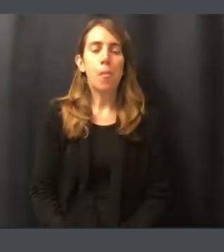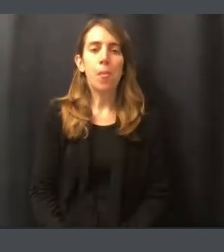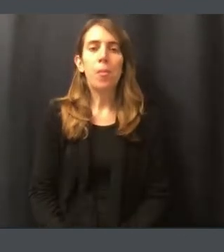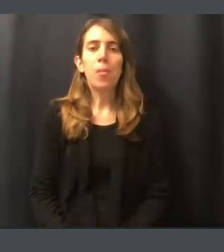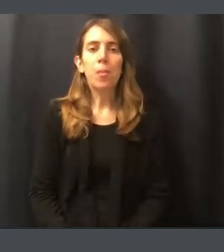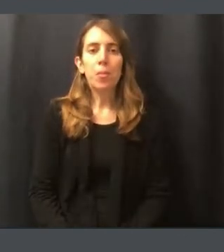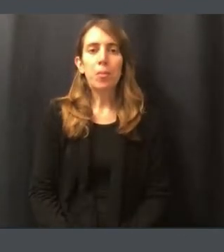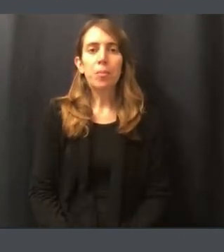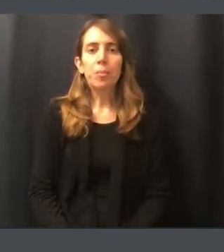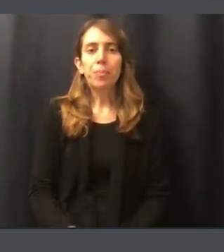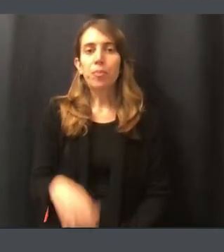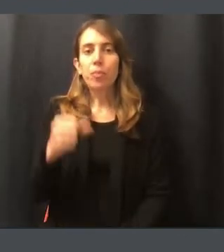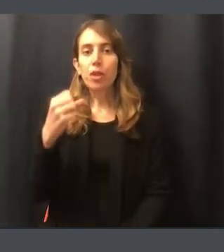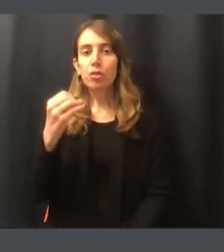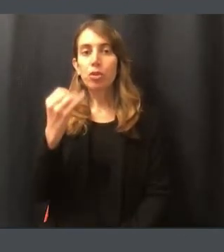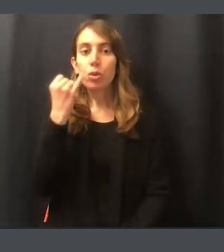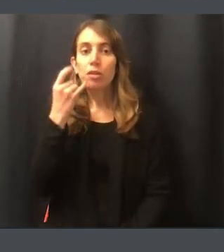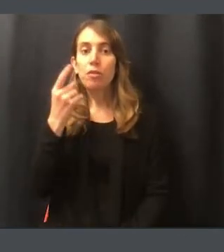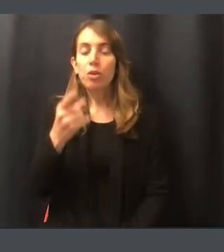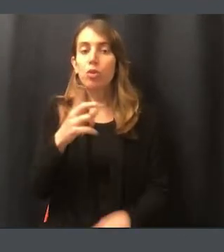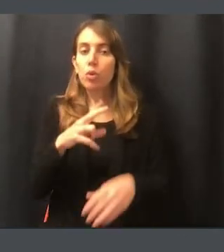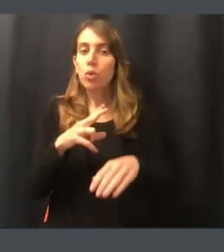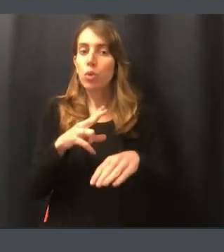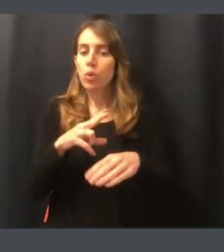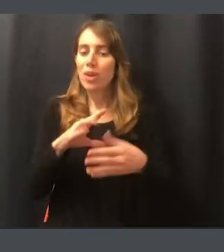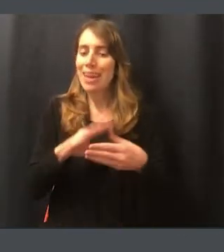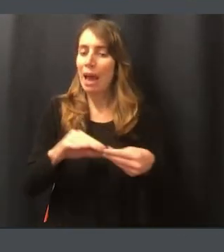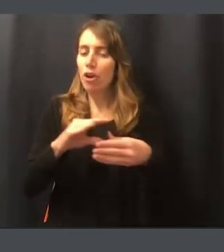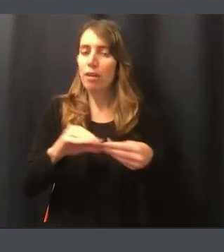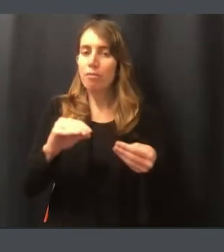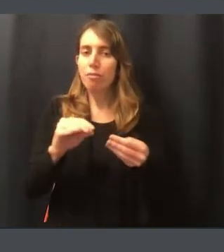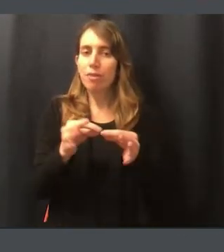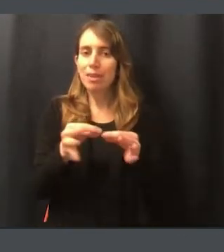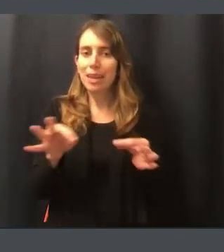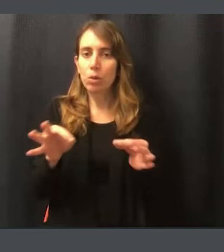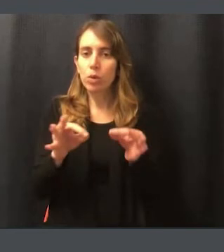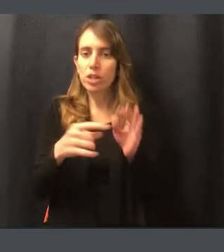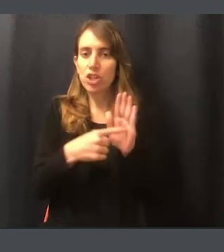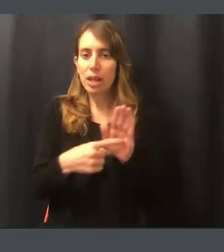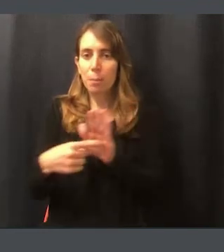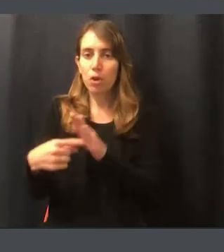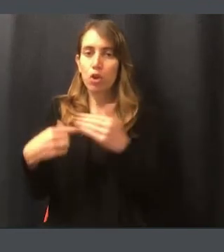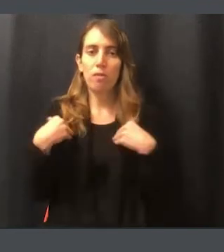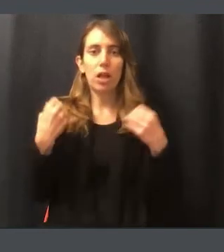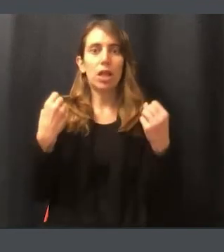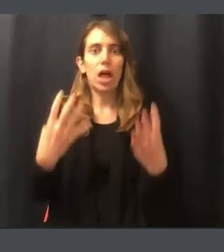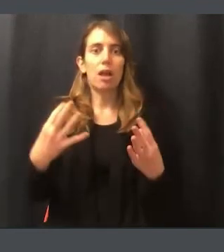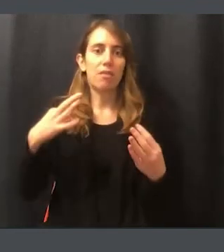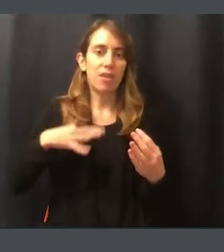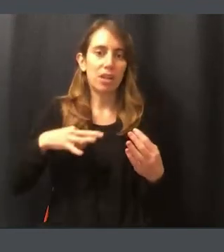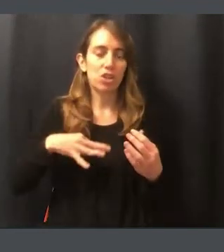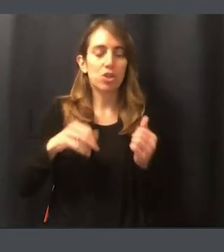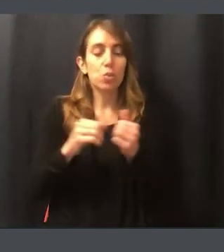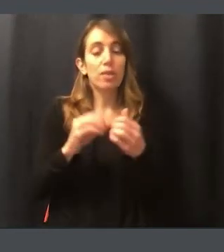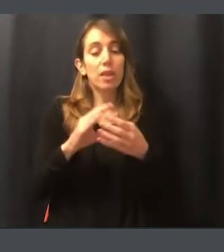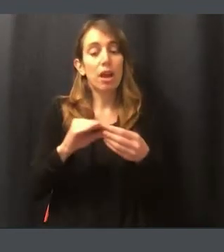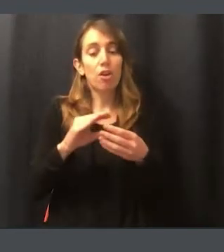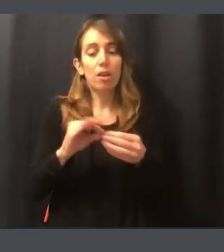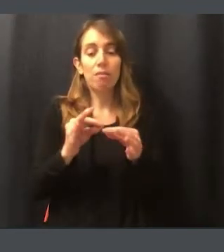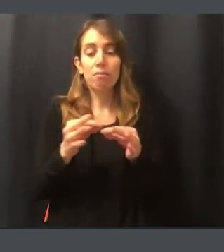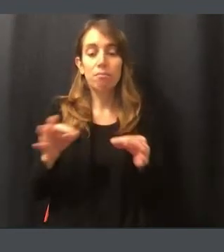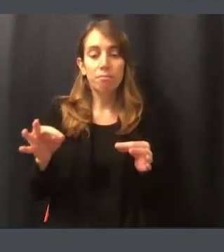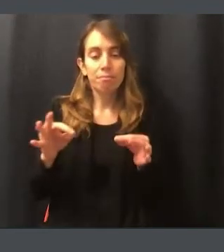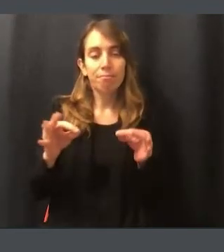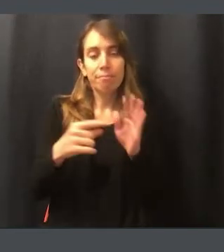So if you do narrative language samples, you have lots of advantages. One is with a narrative language sample, you have some degree of control